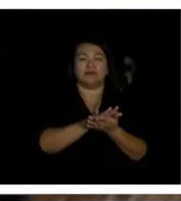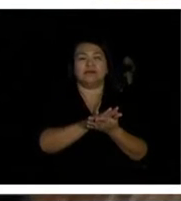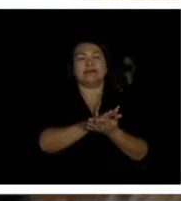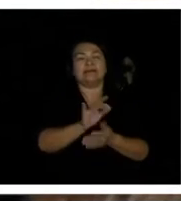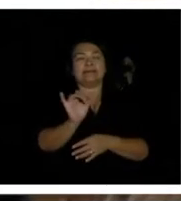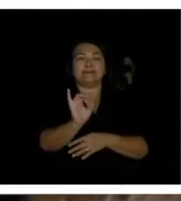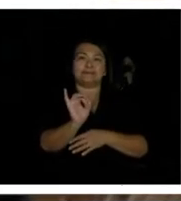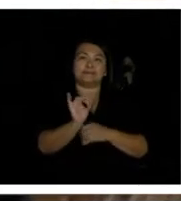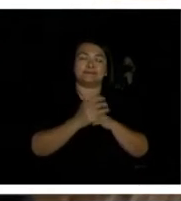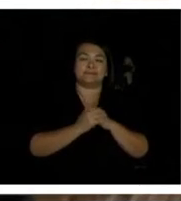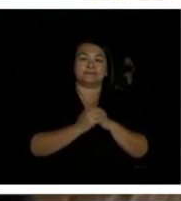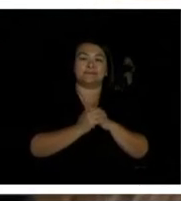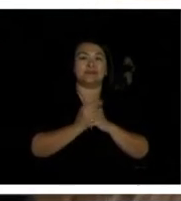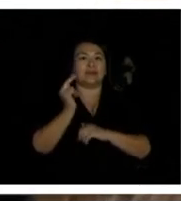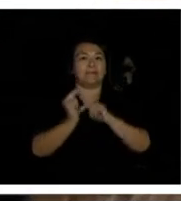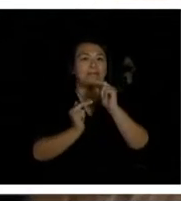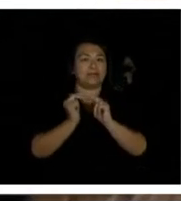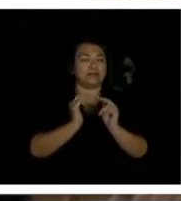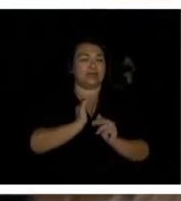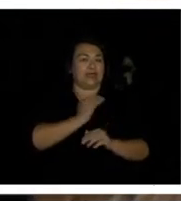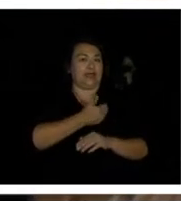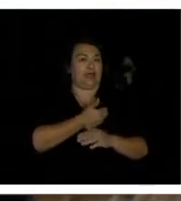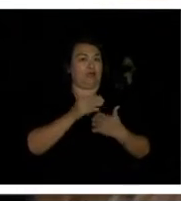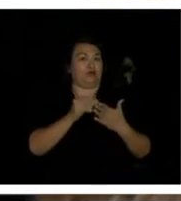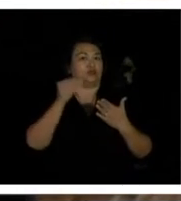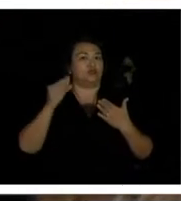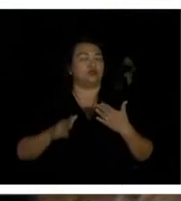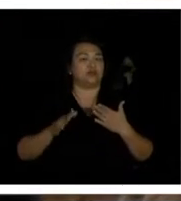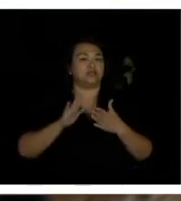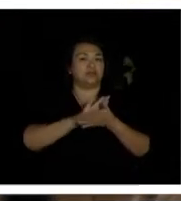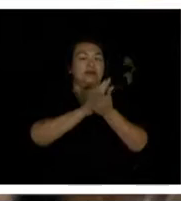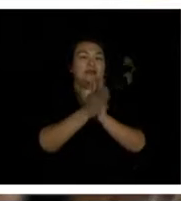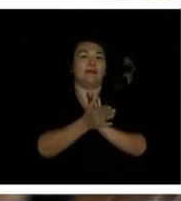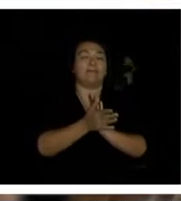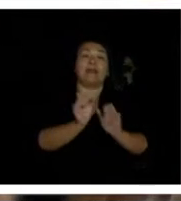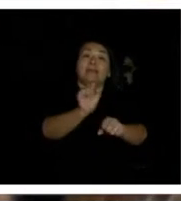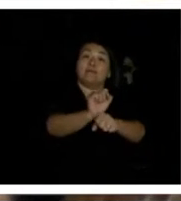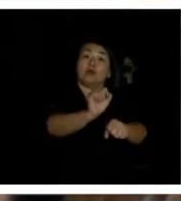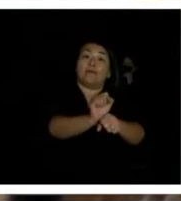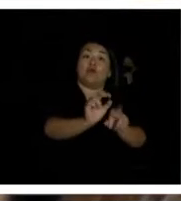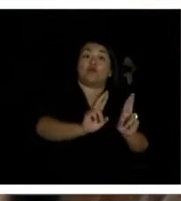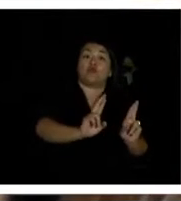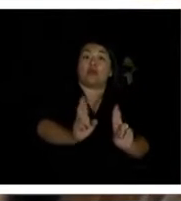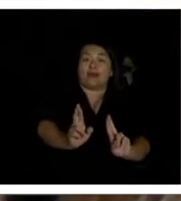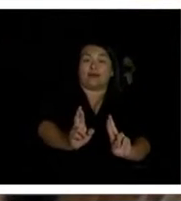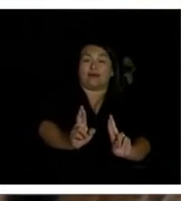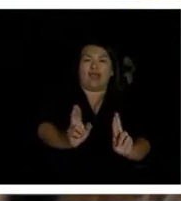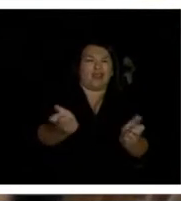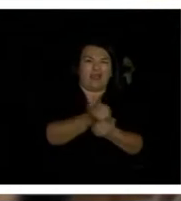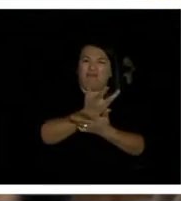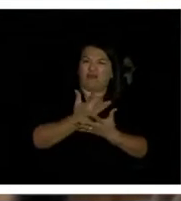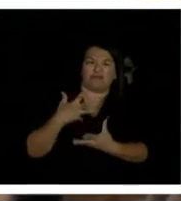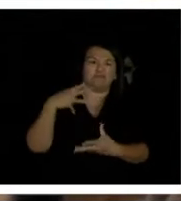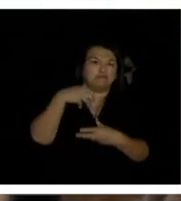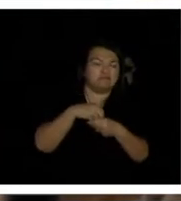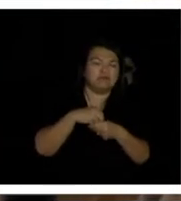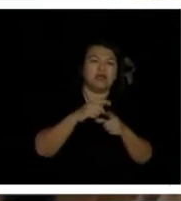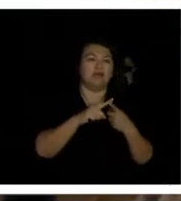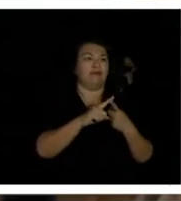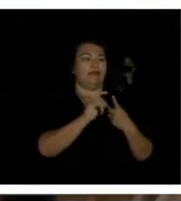of building our students to be employment ready and all that that entails,